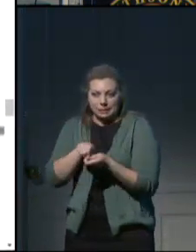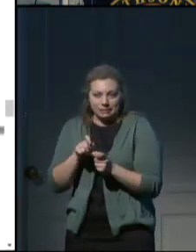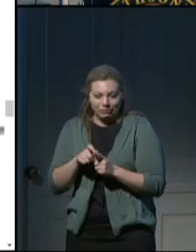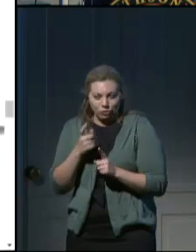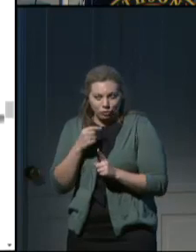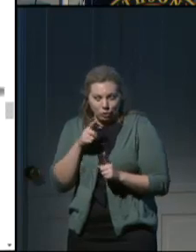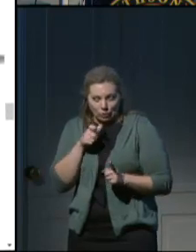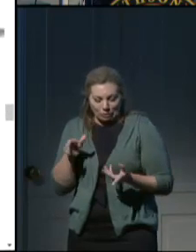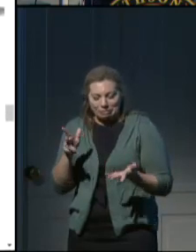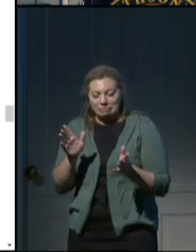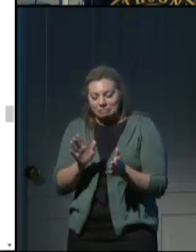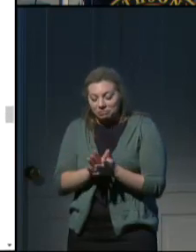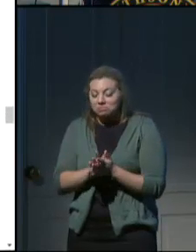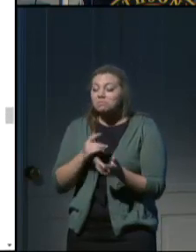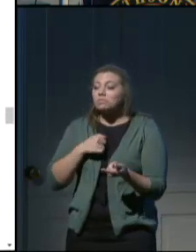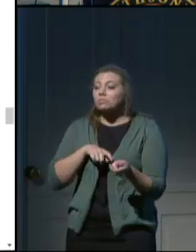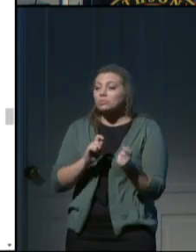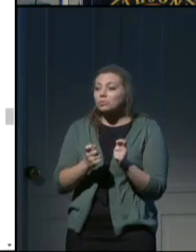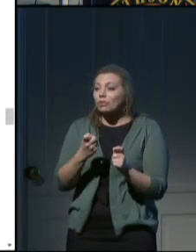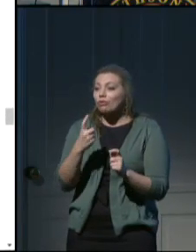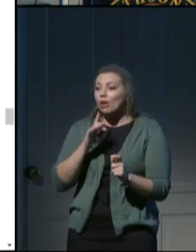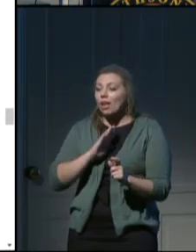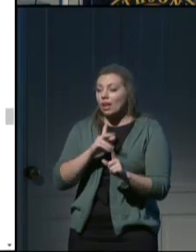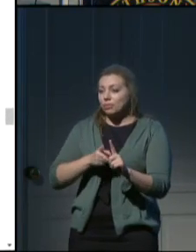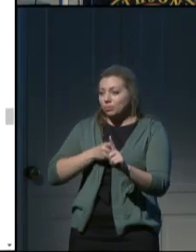term. And we adapted it for our